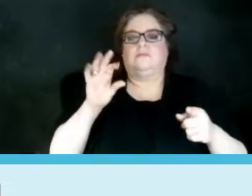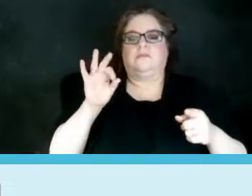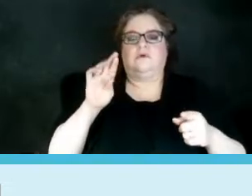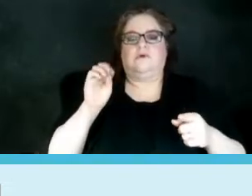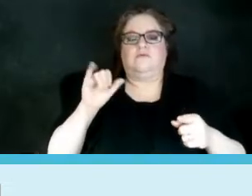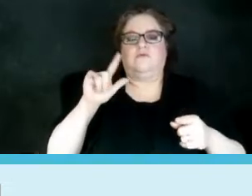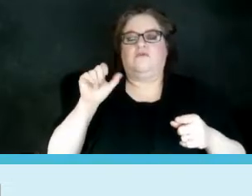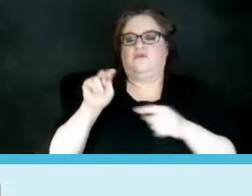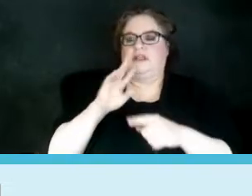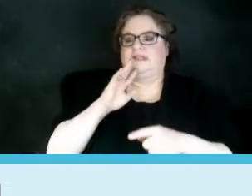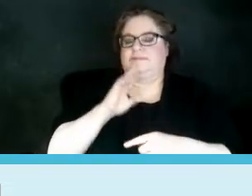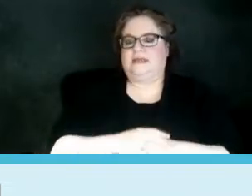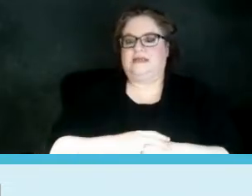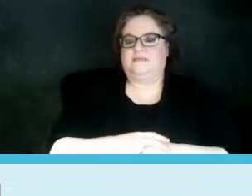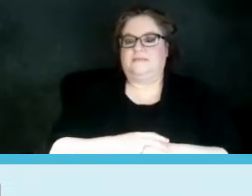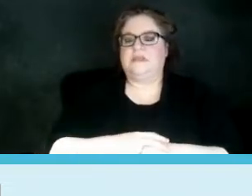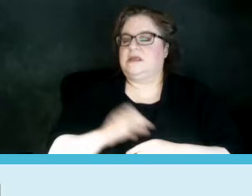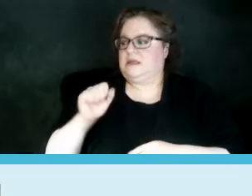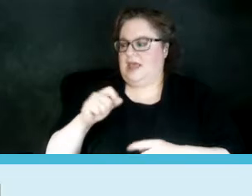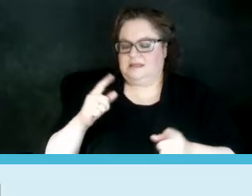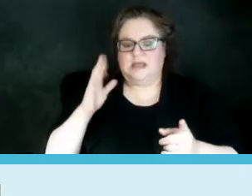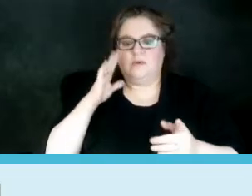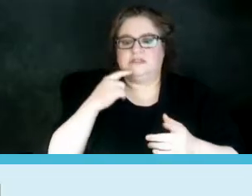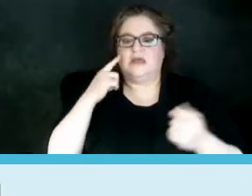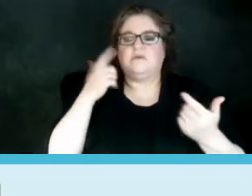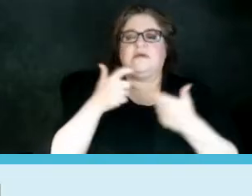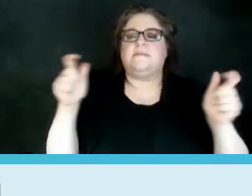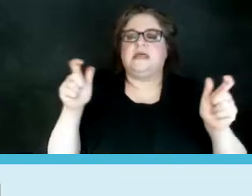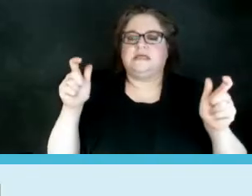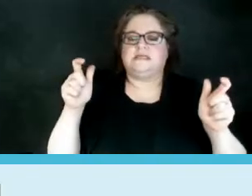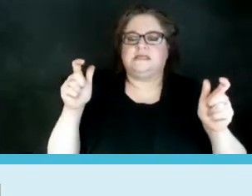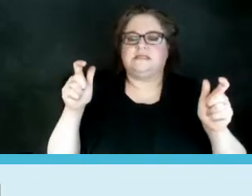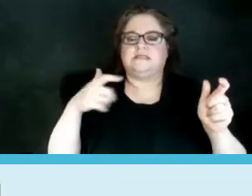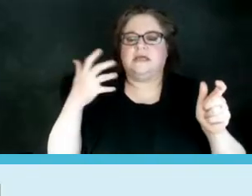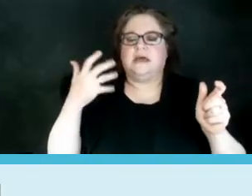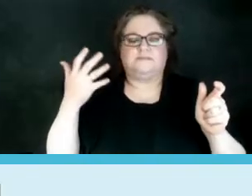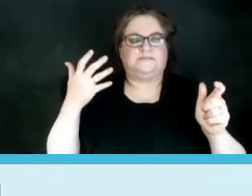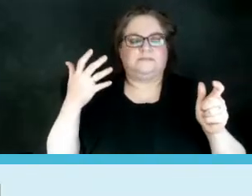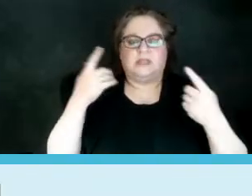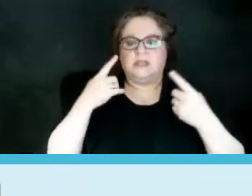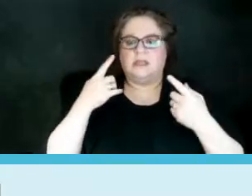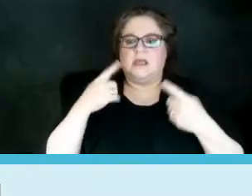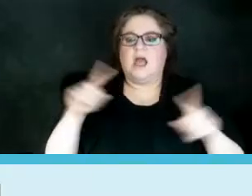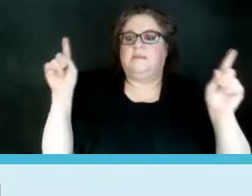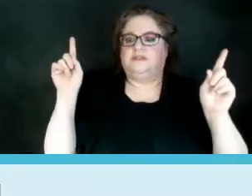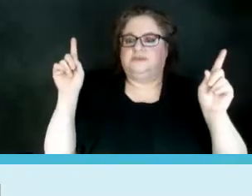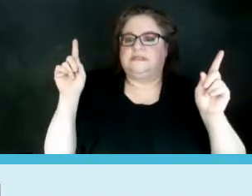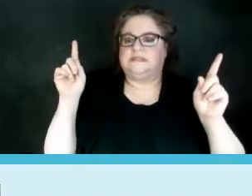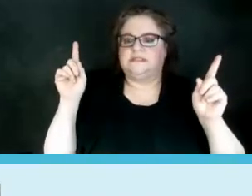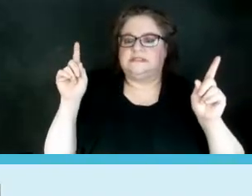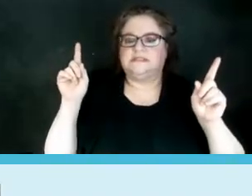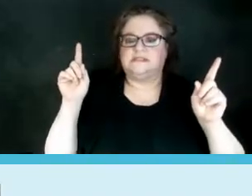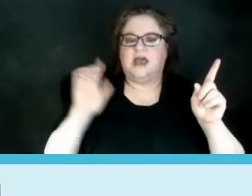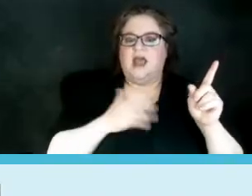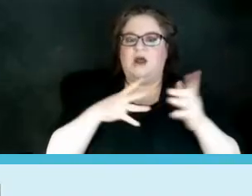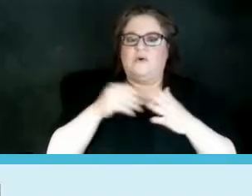that one of the biggest turnarounds and one of the biggest accomplishments that are